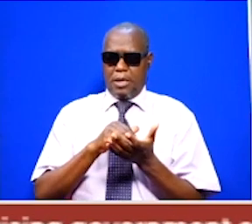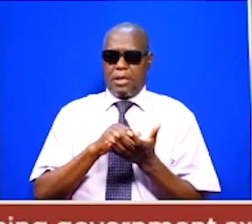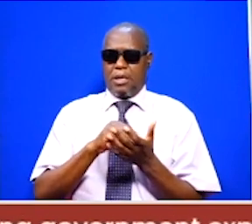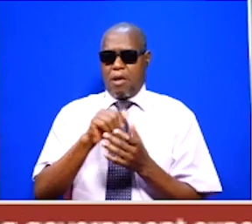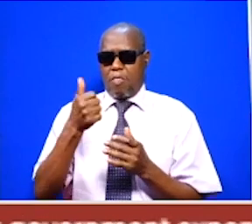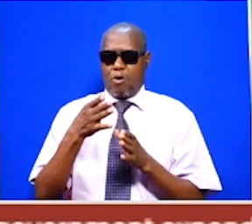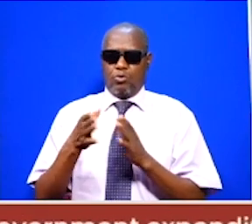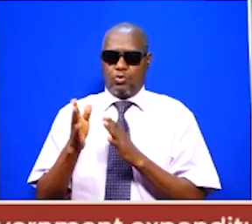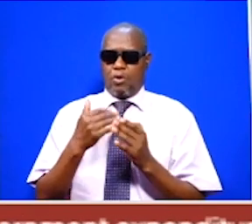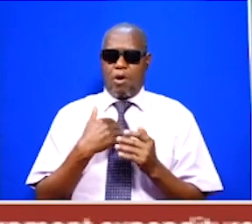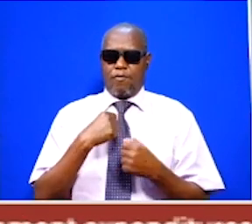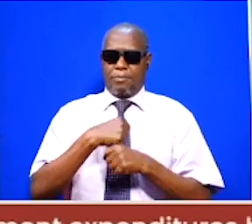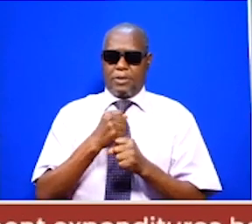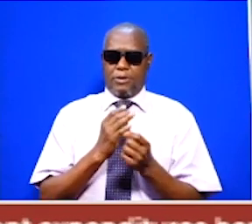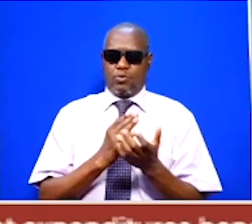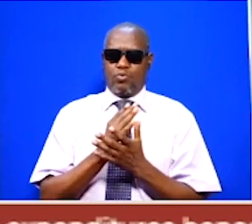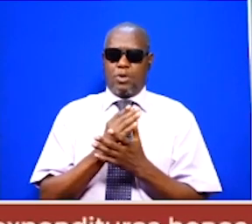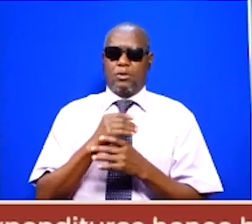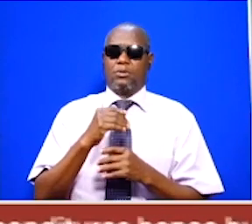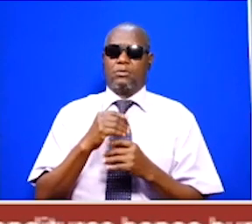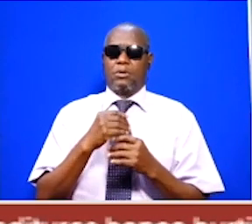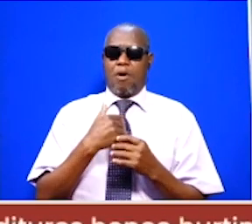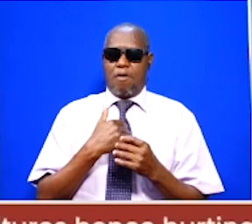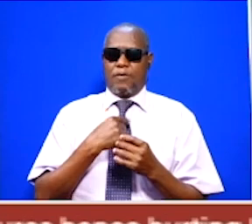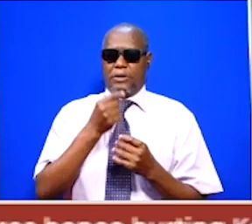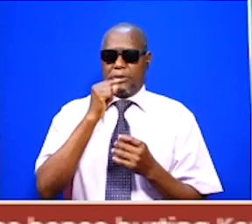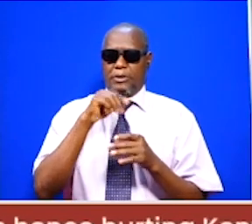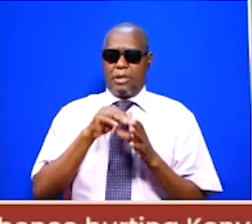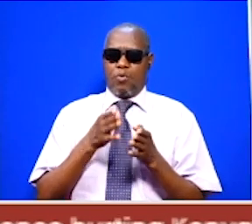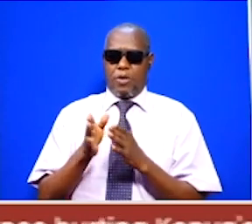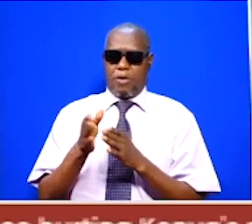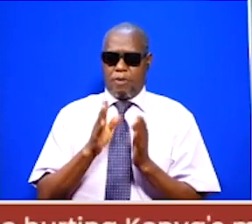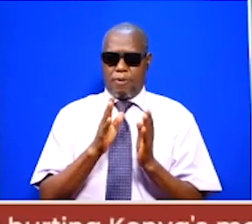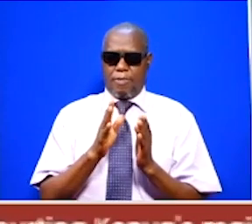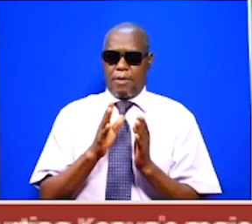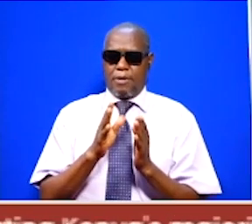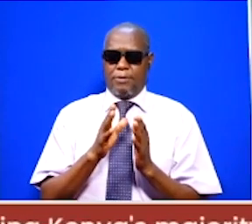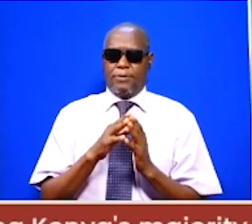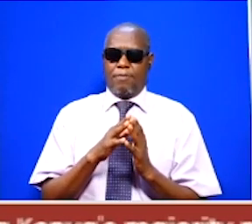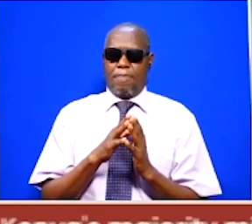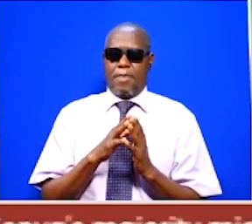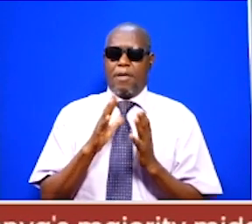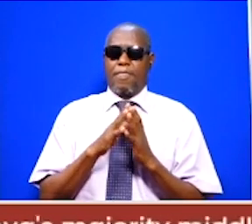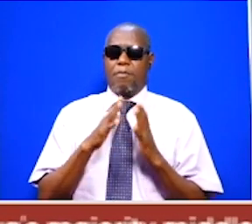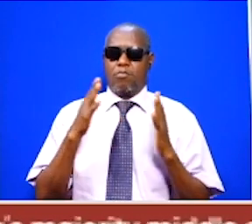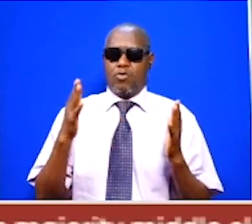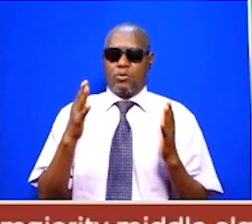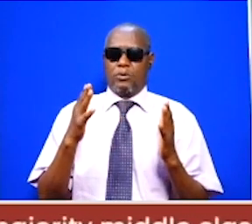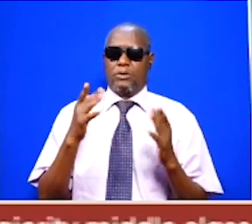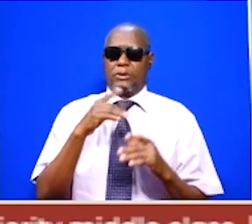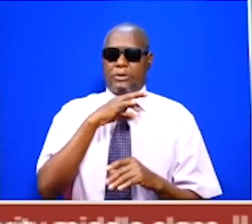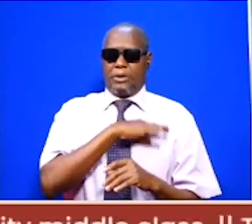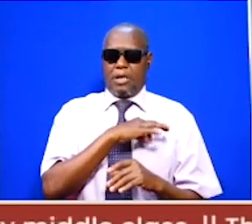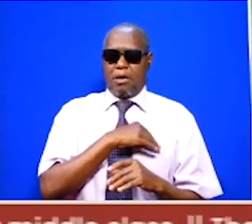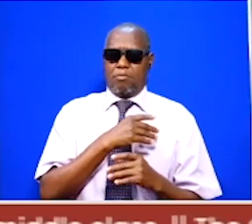make sure that we produce tea in a way that the most earnings and incomes go to